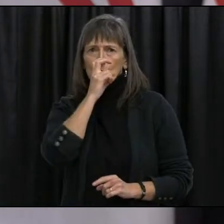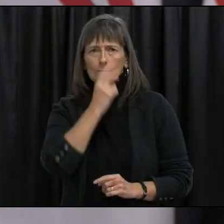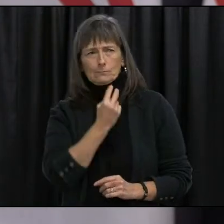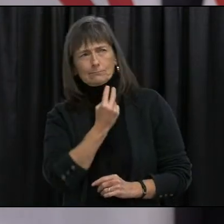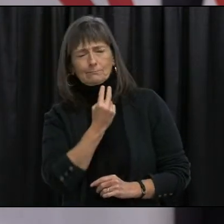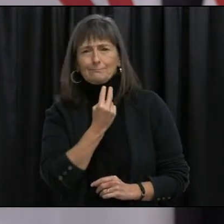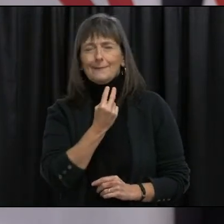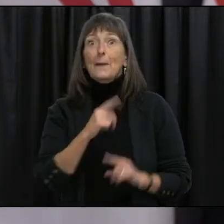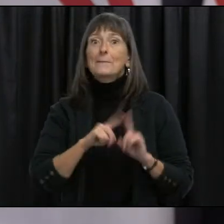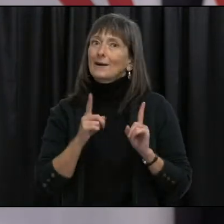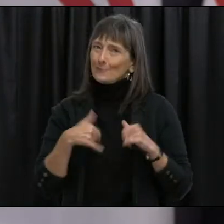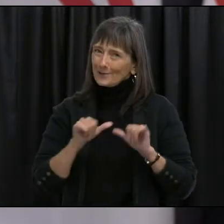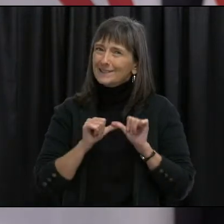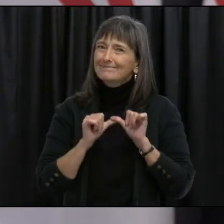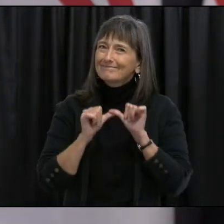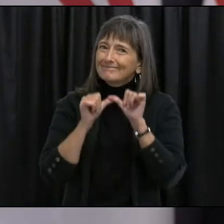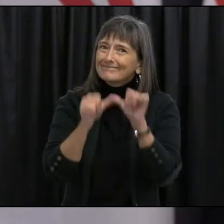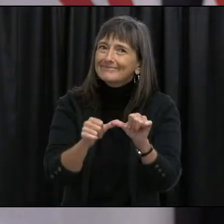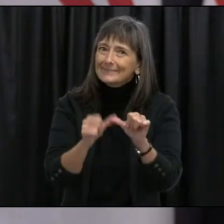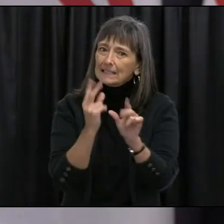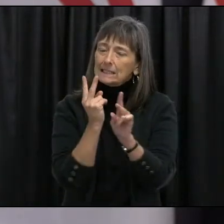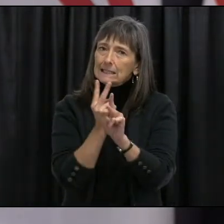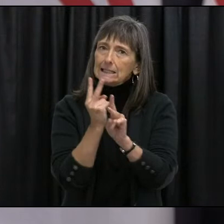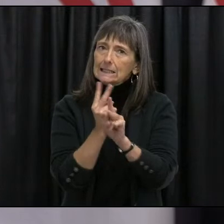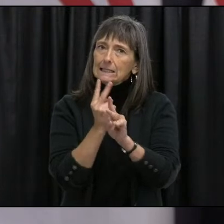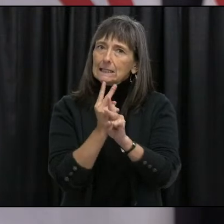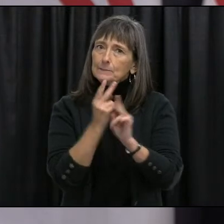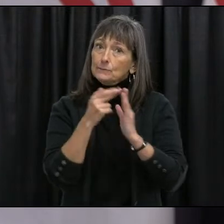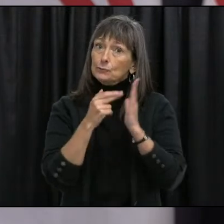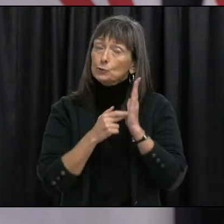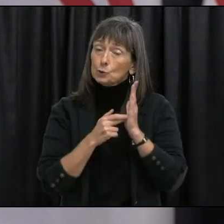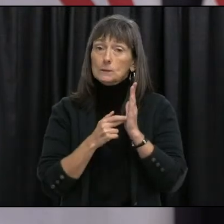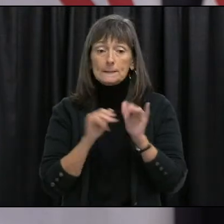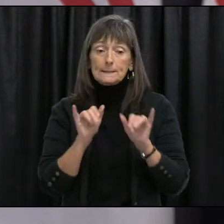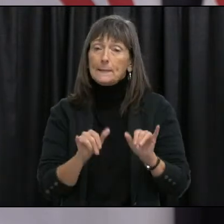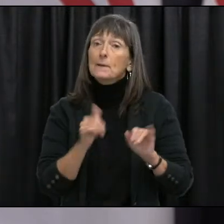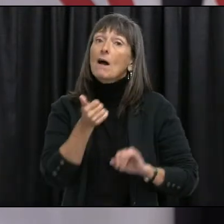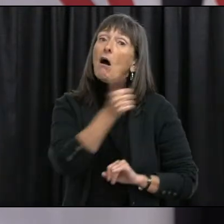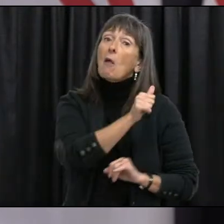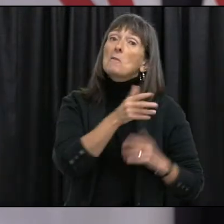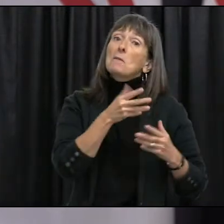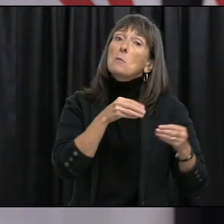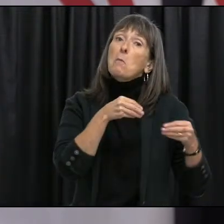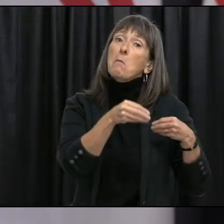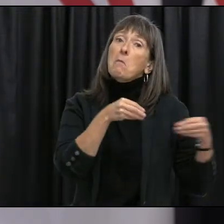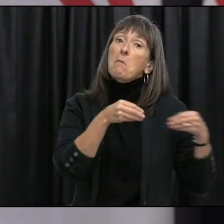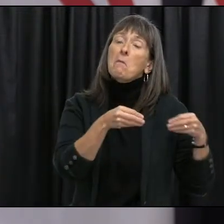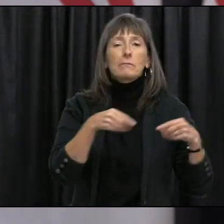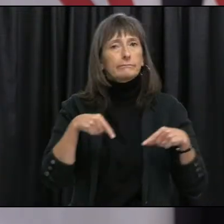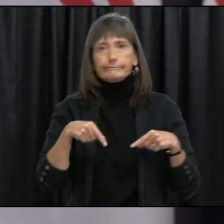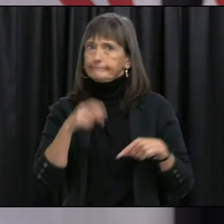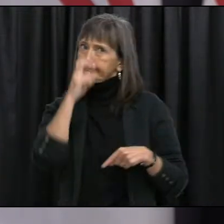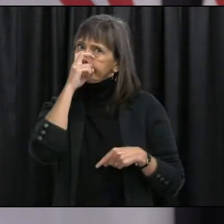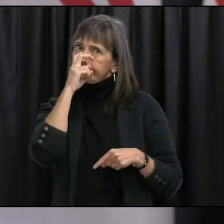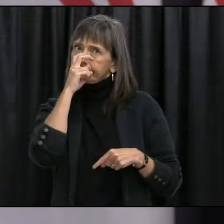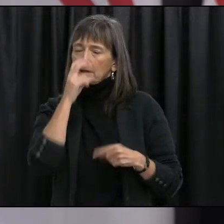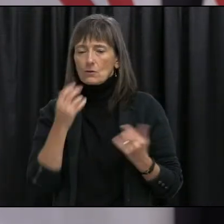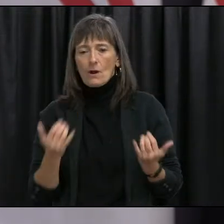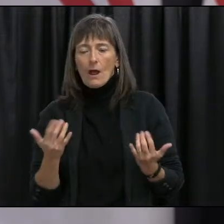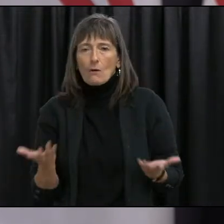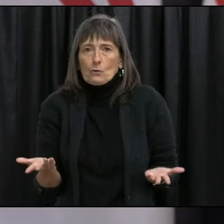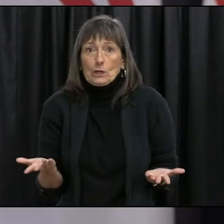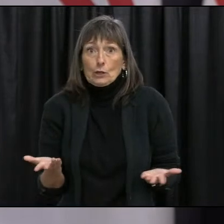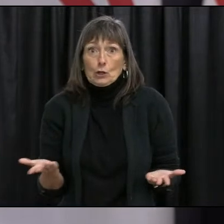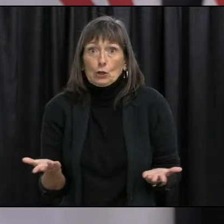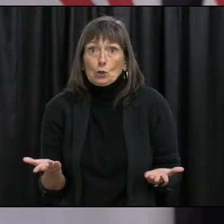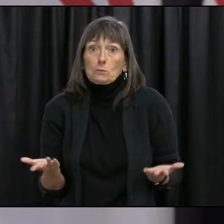have maintained them in a significant degree in a way that maybe other jurisdictions have not. So that's the